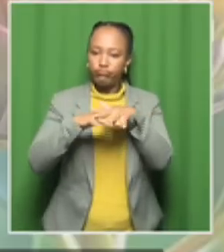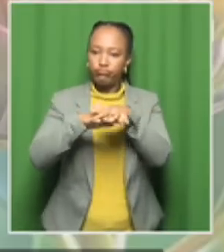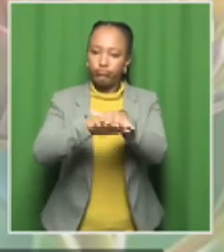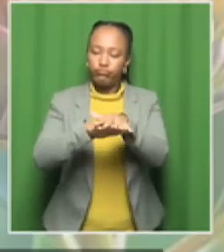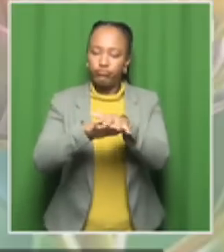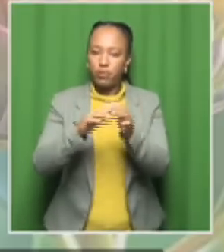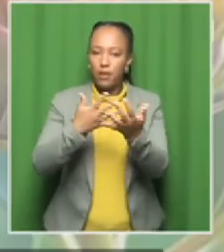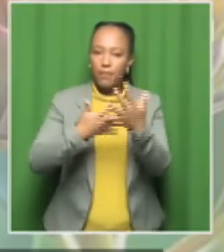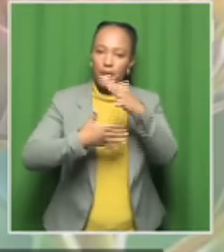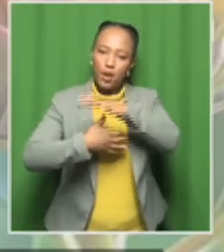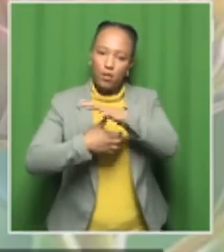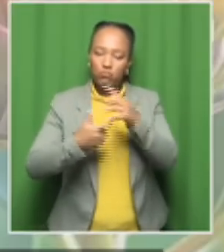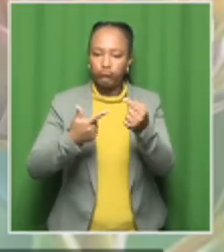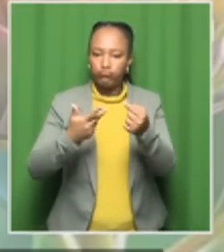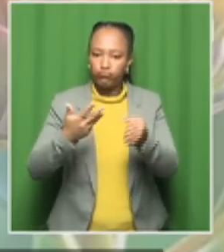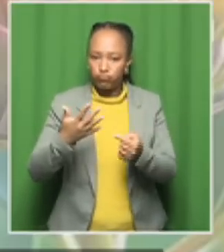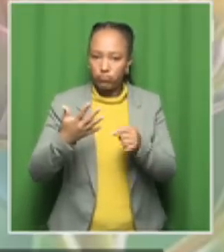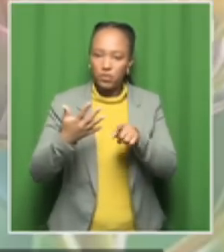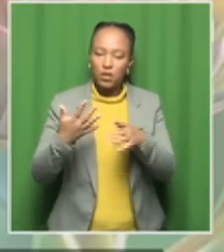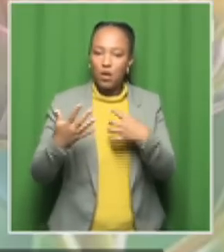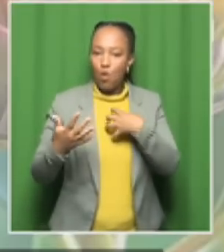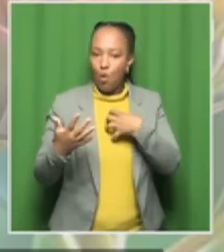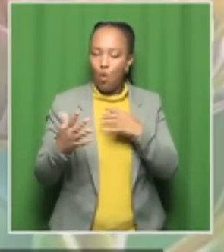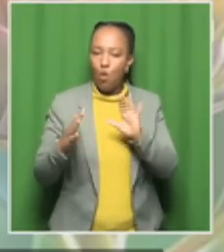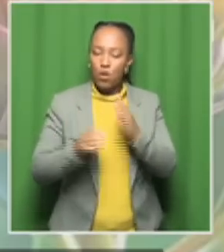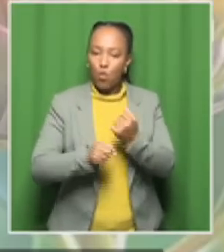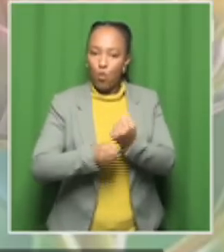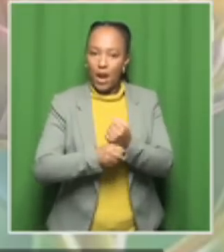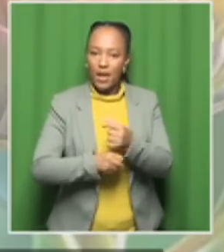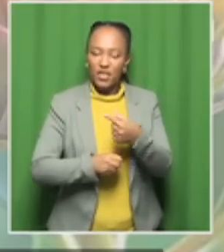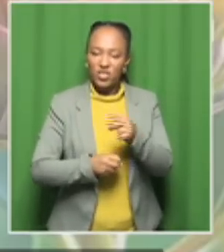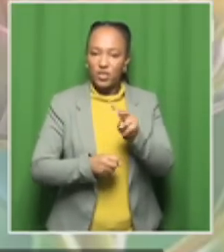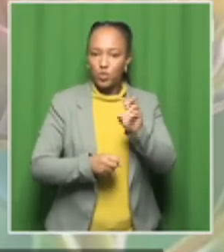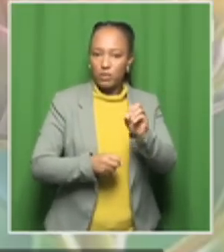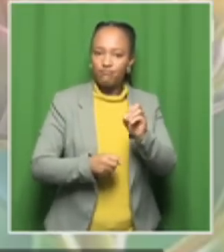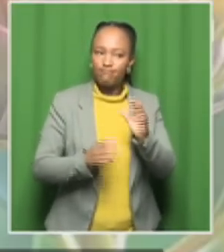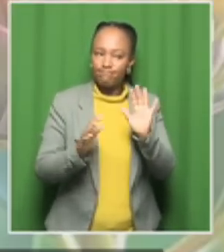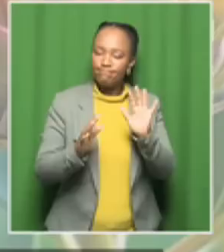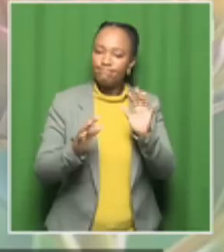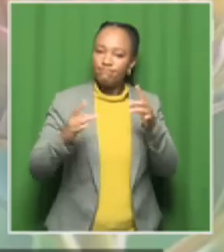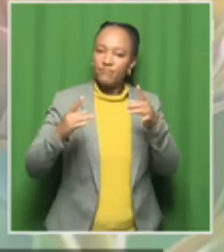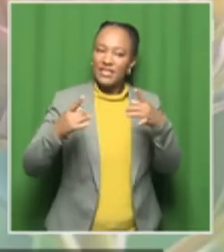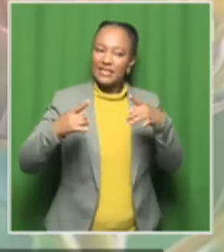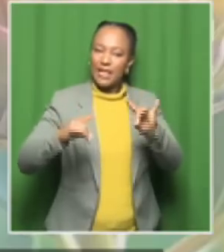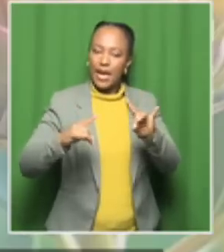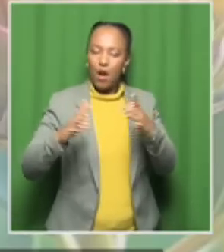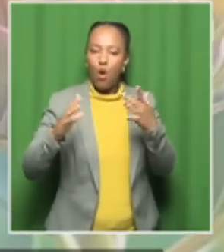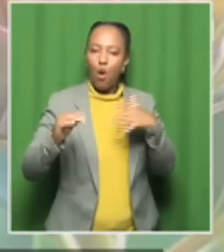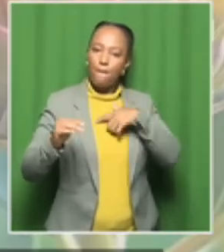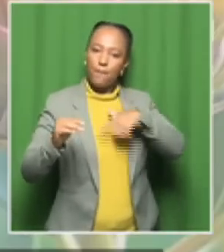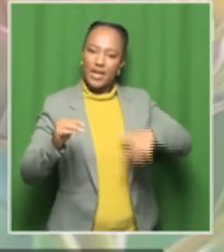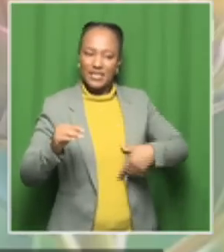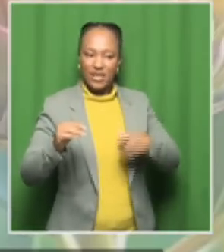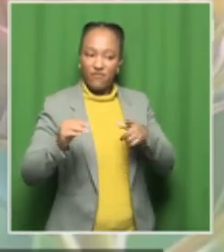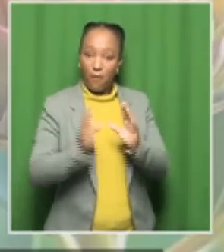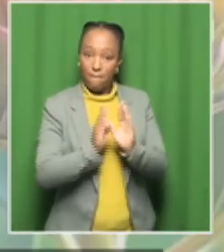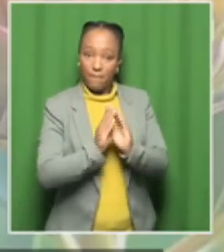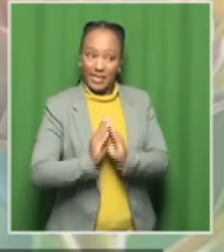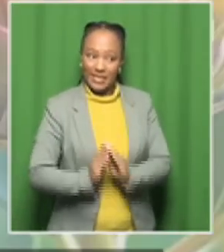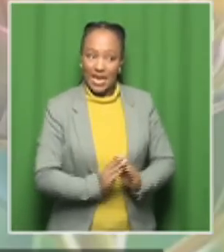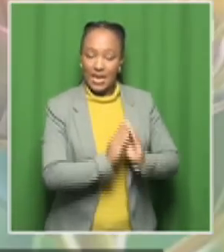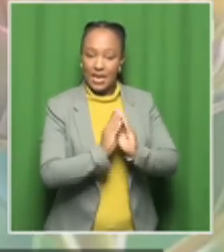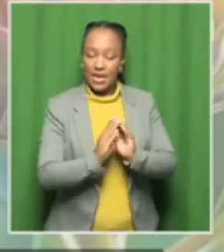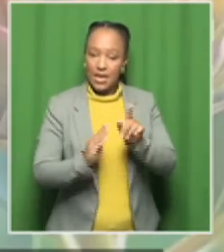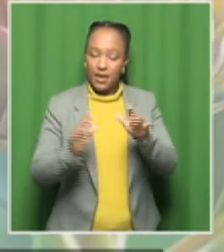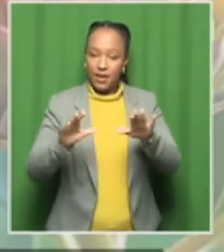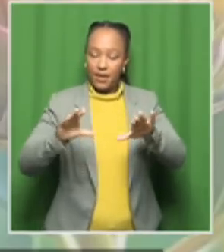our own administration in our work as the G20 president, that in itself should result